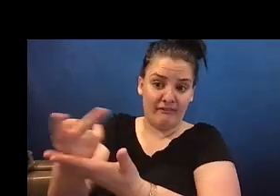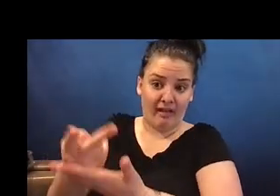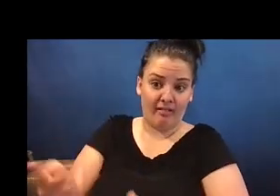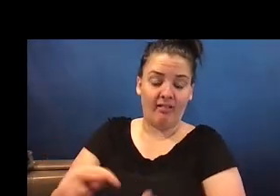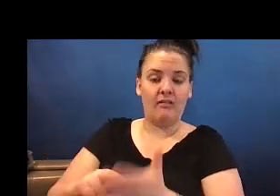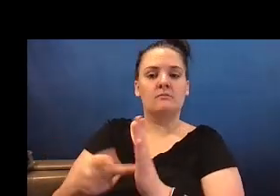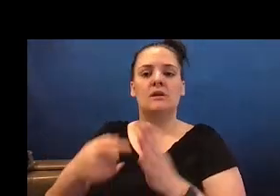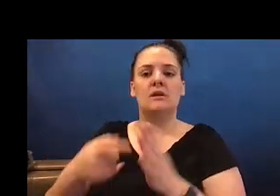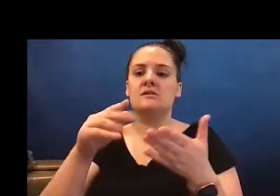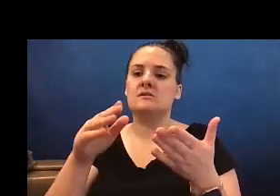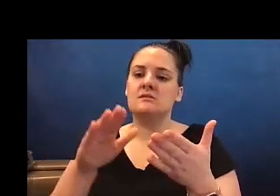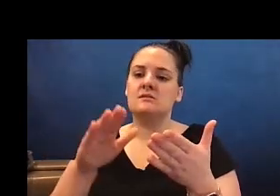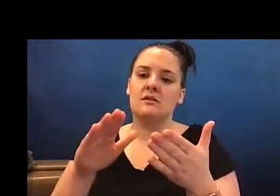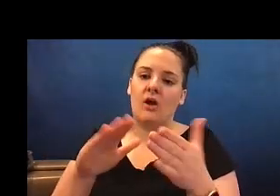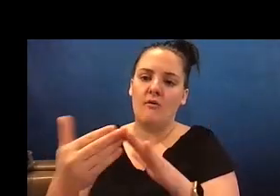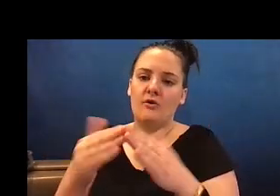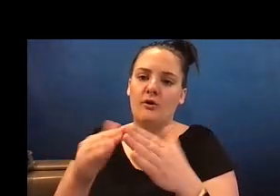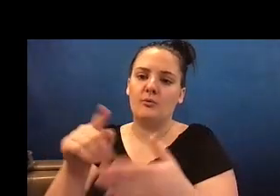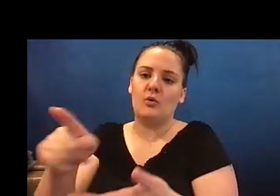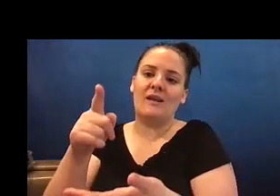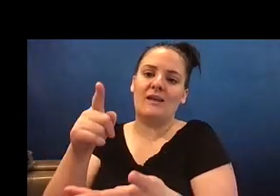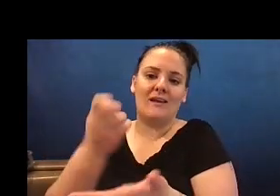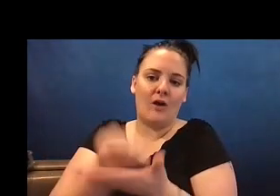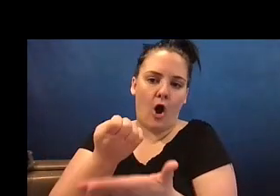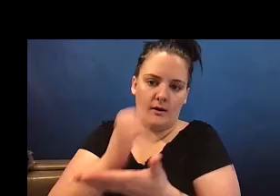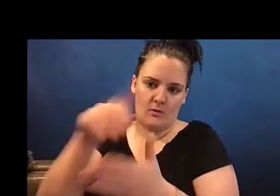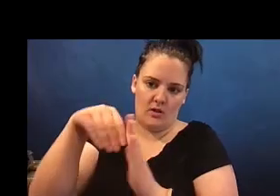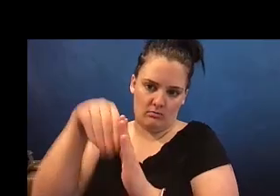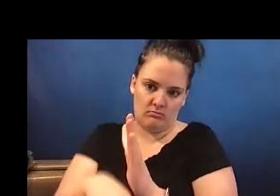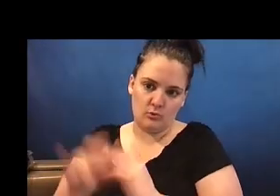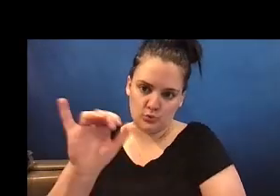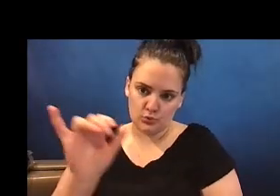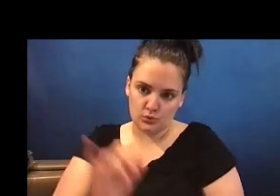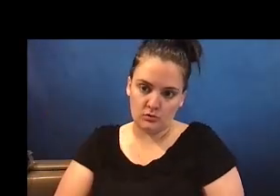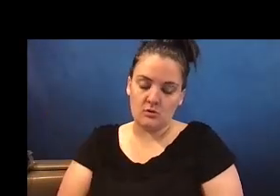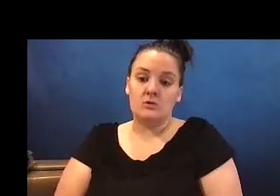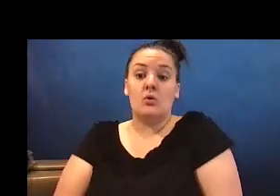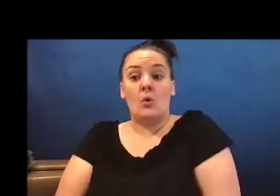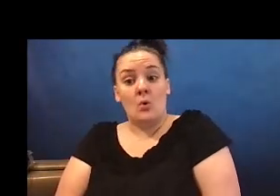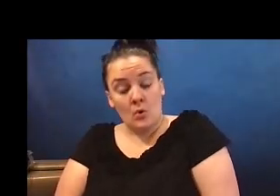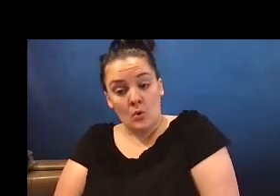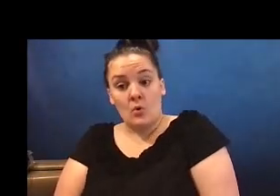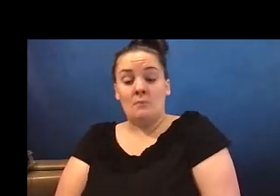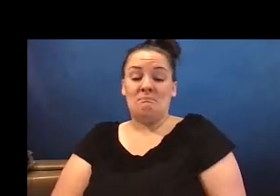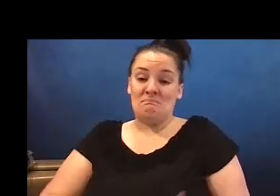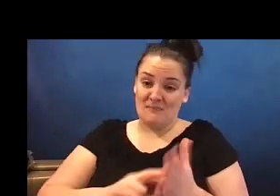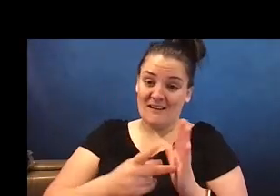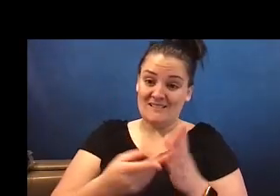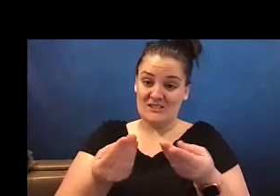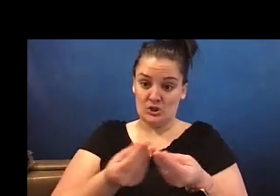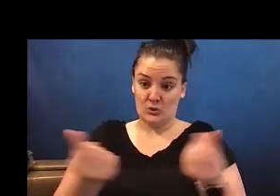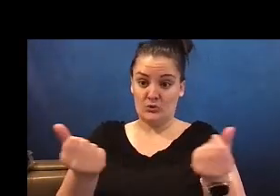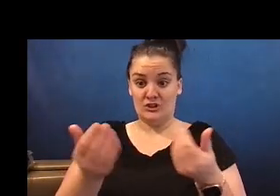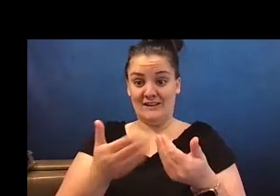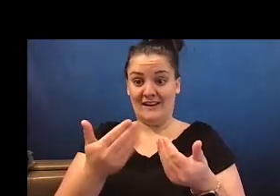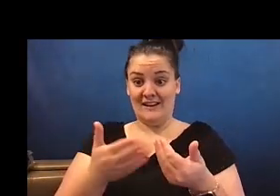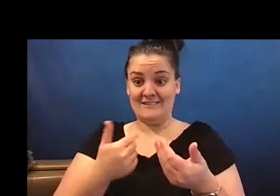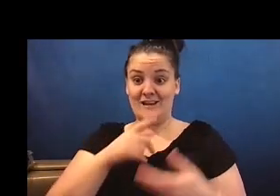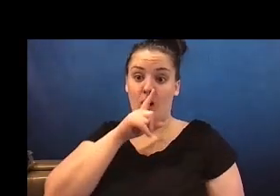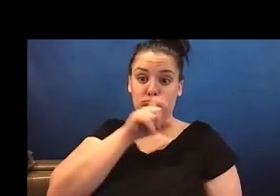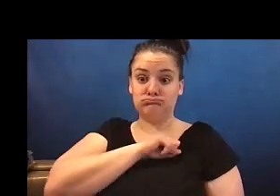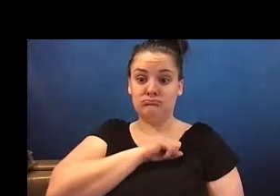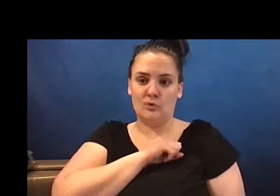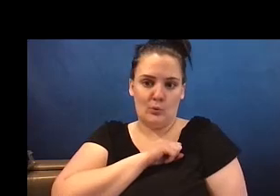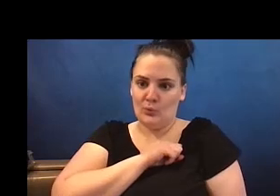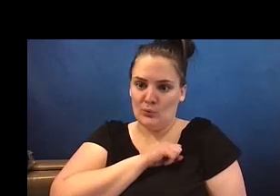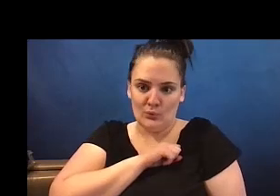suffer. So I don't think we have an easy solution. We've gotten some